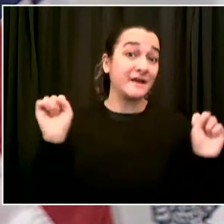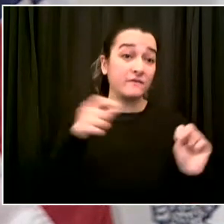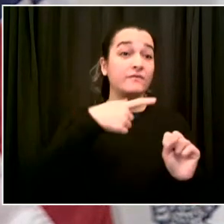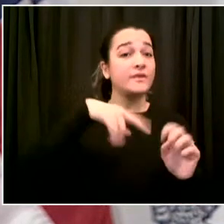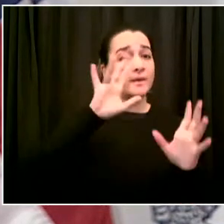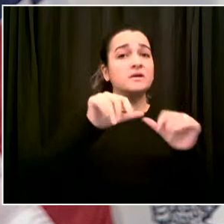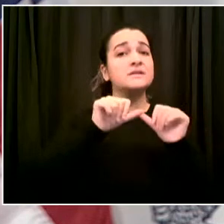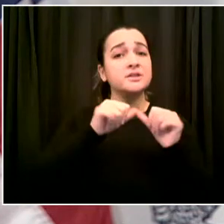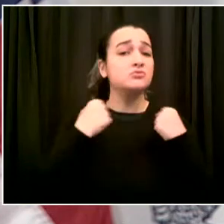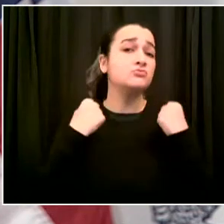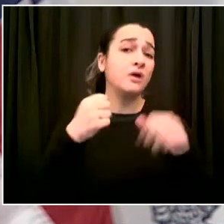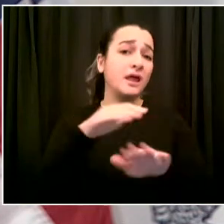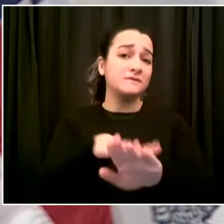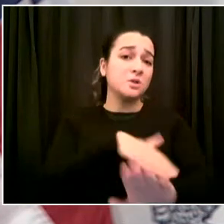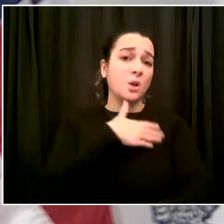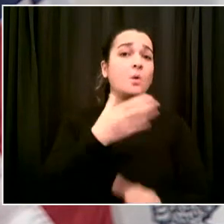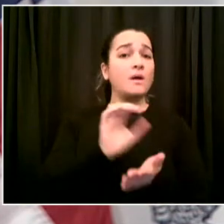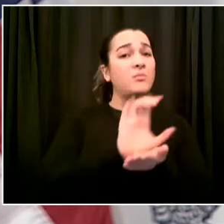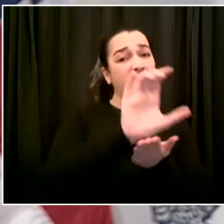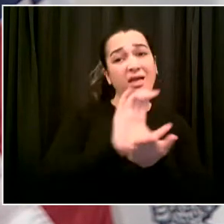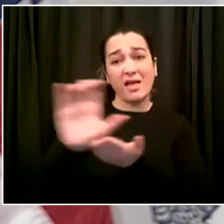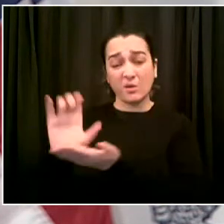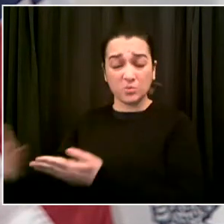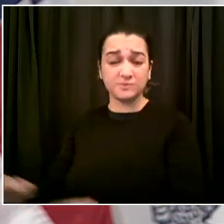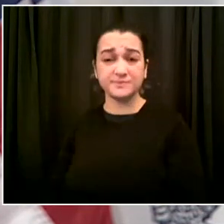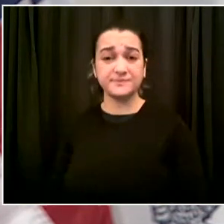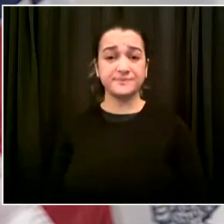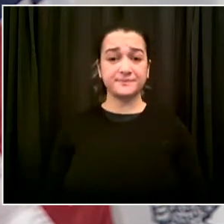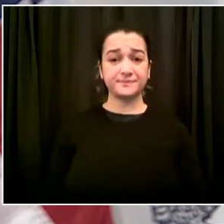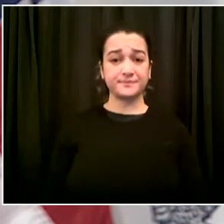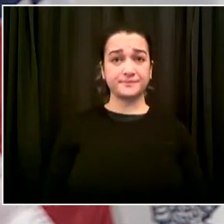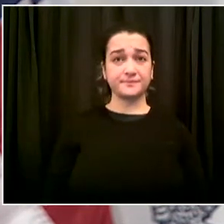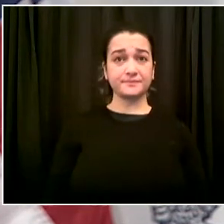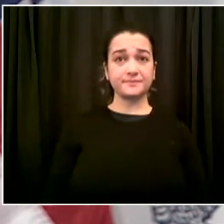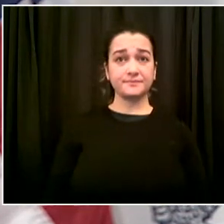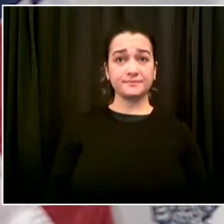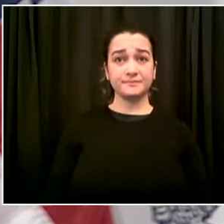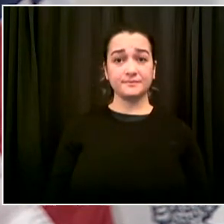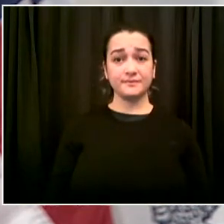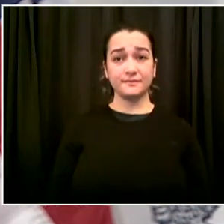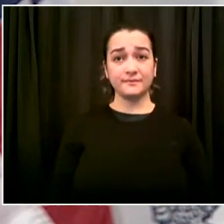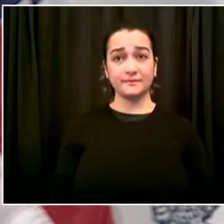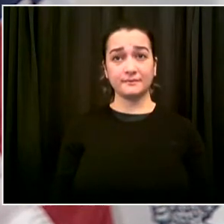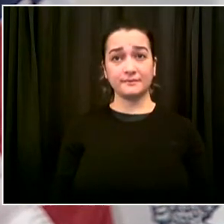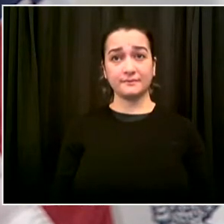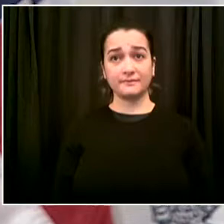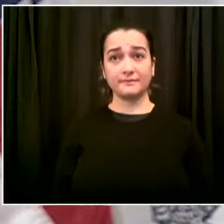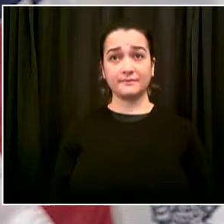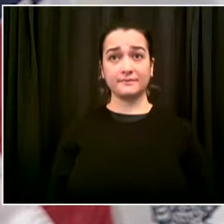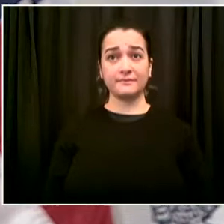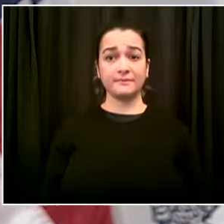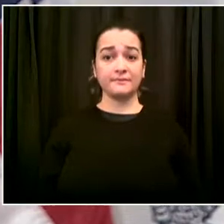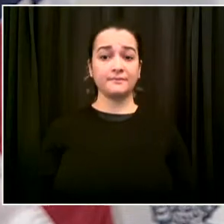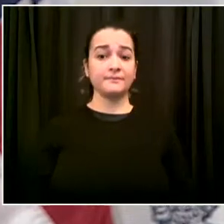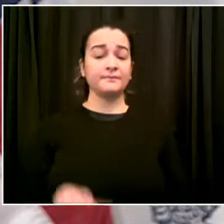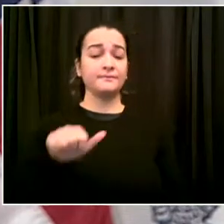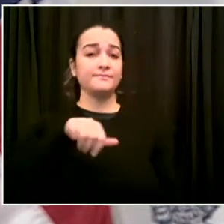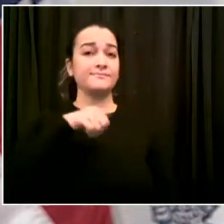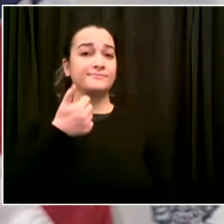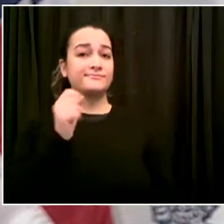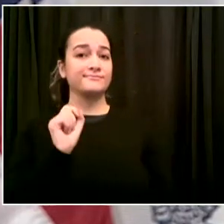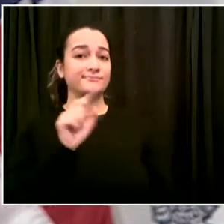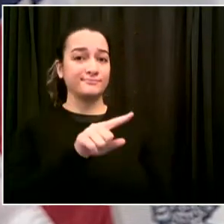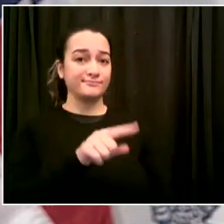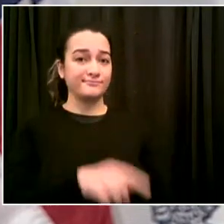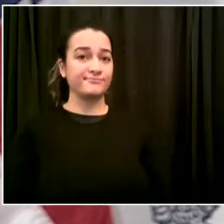how many swipes do you think an average street, if there is an average street, or at least the main streets, will be getting in this storm? It seems like it's,